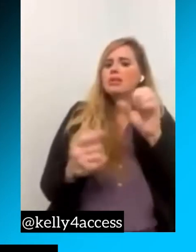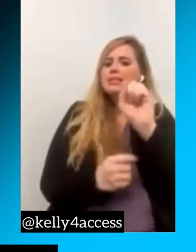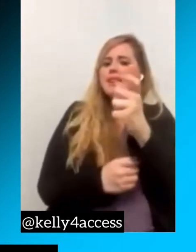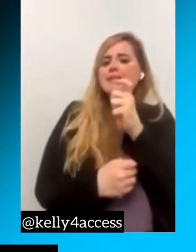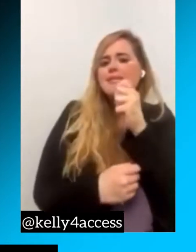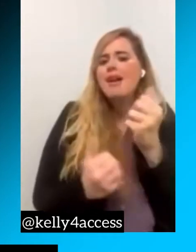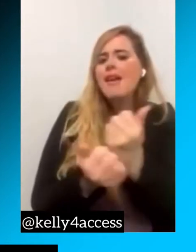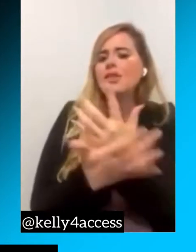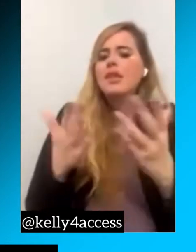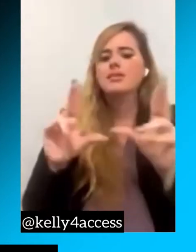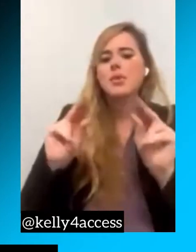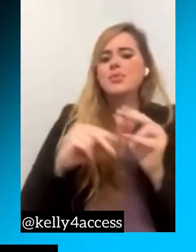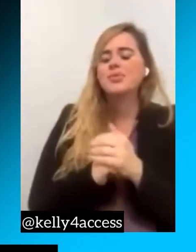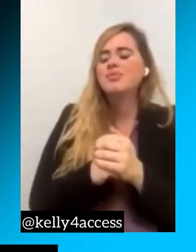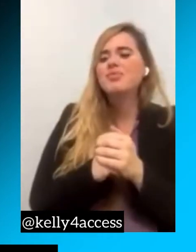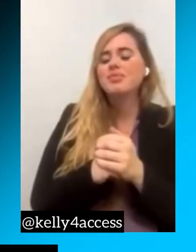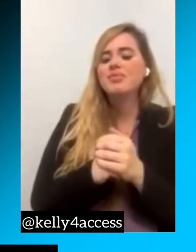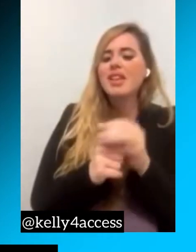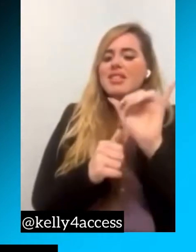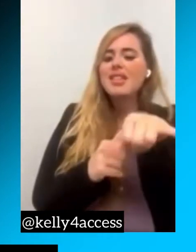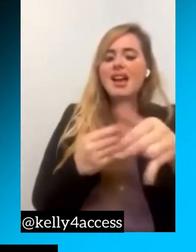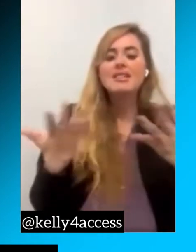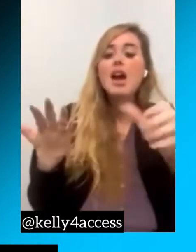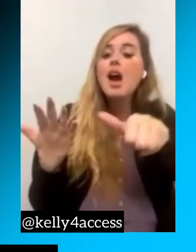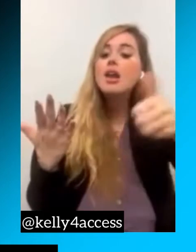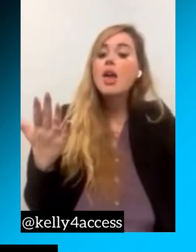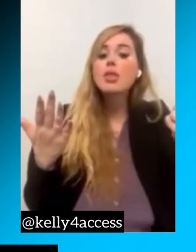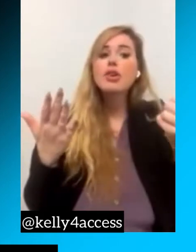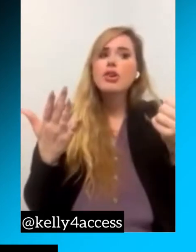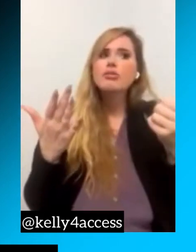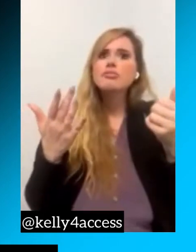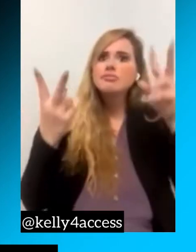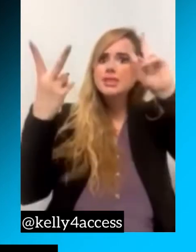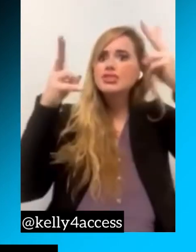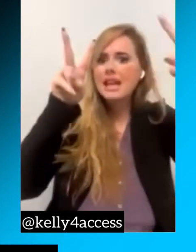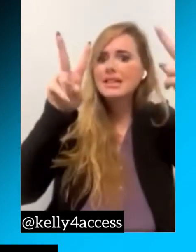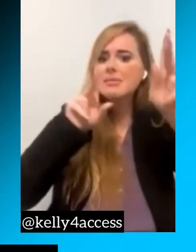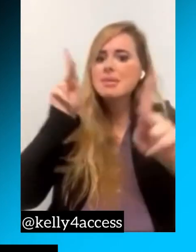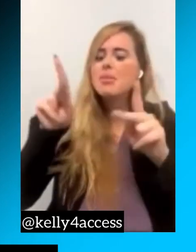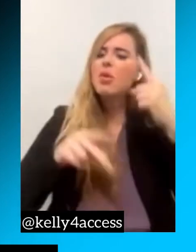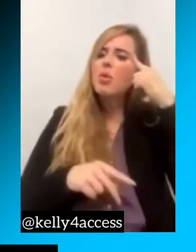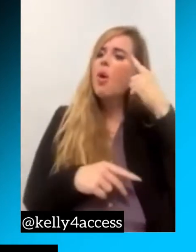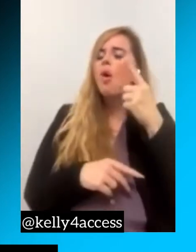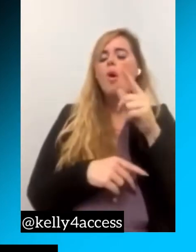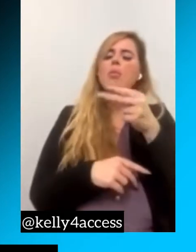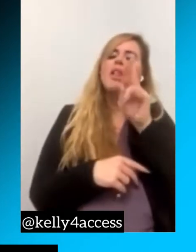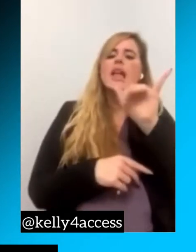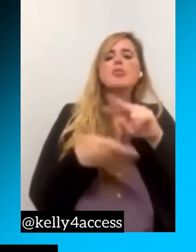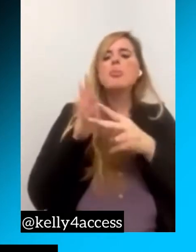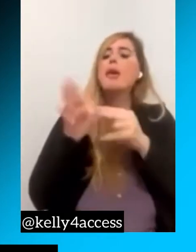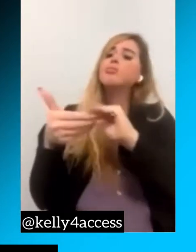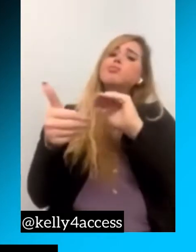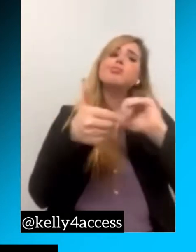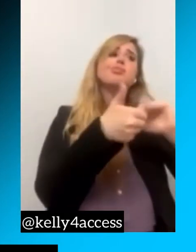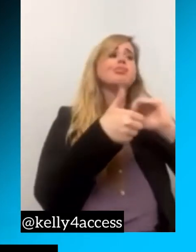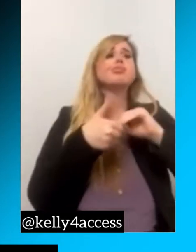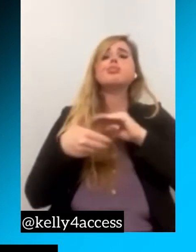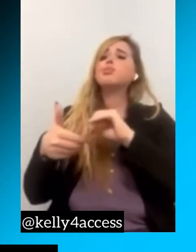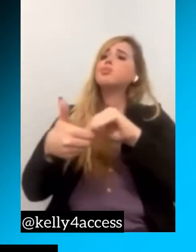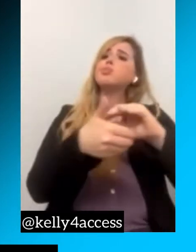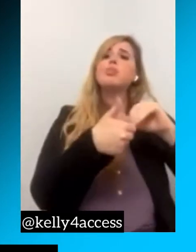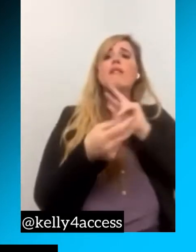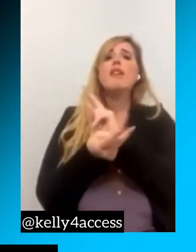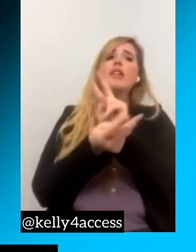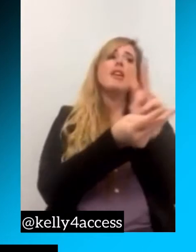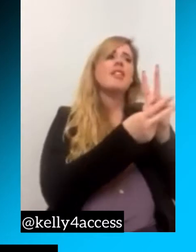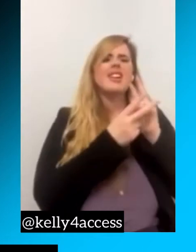yeah. That's just another big misconception that many, many people have about polyamory. That you just want to fuck around or